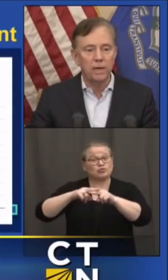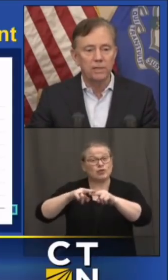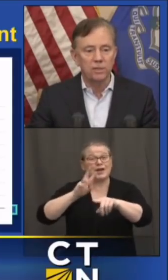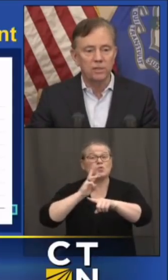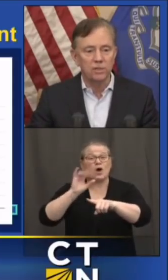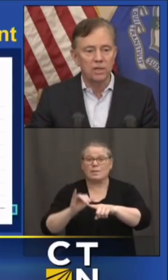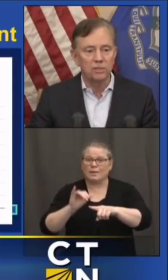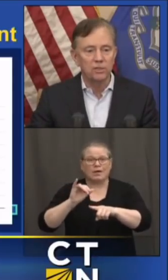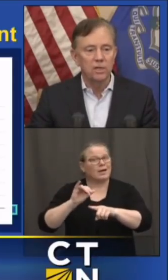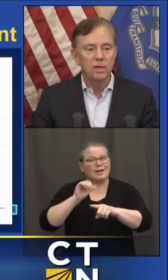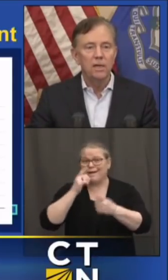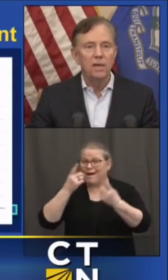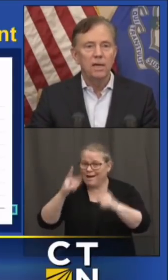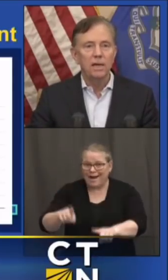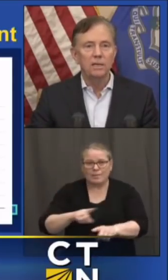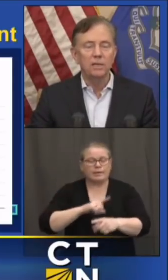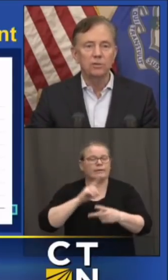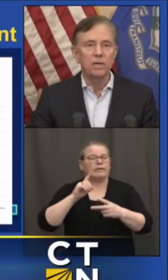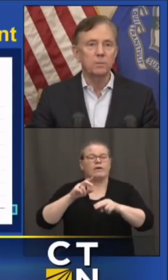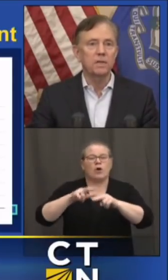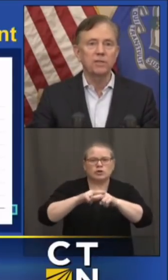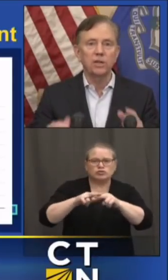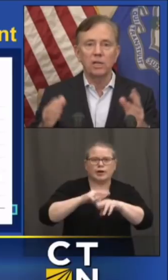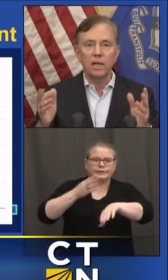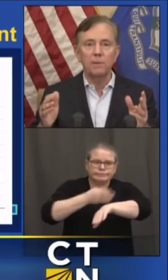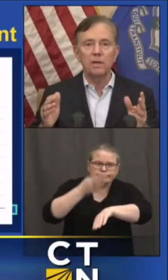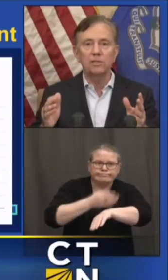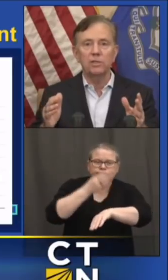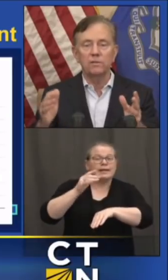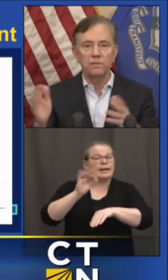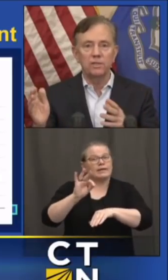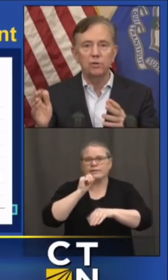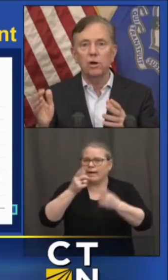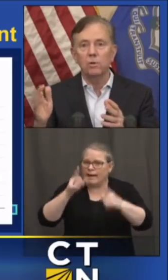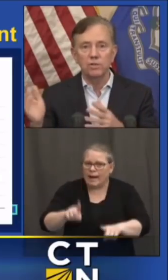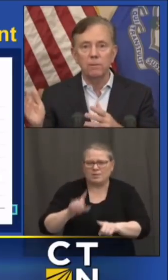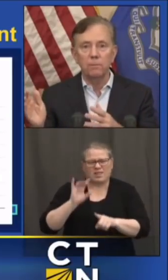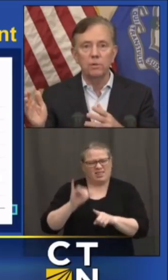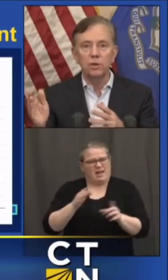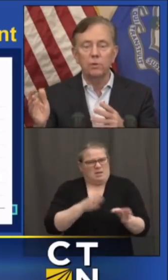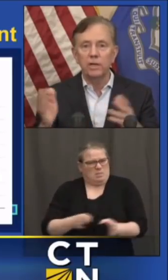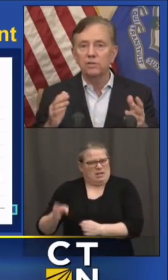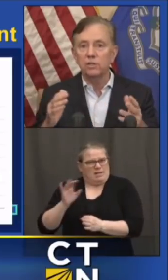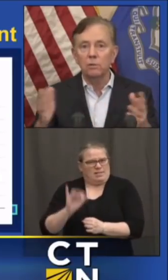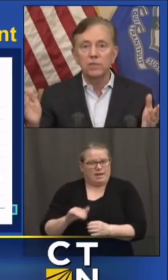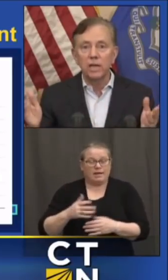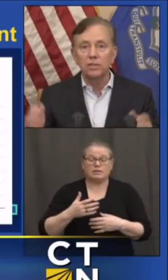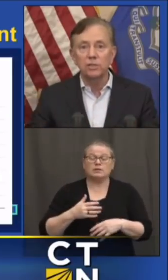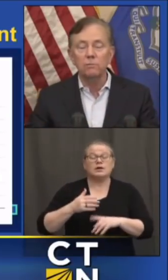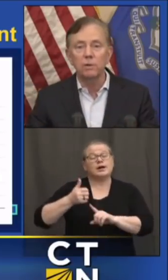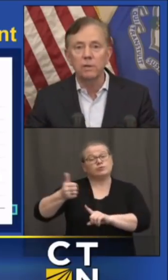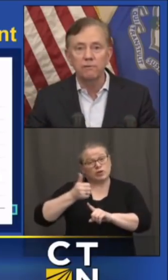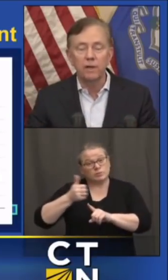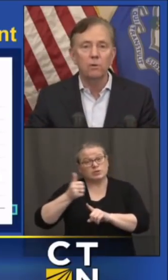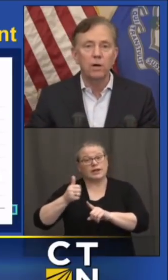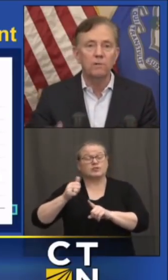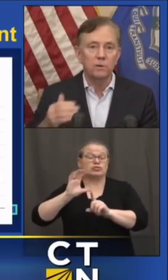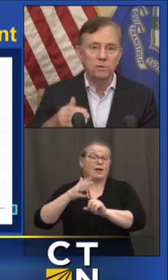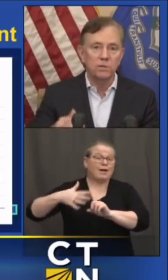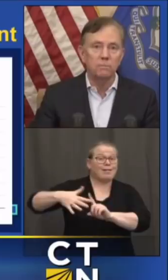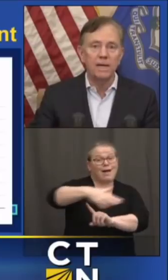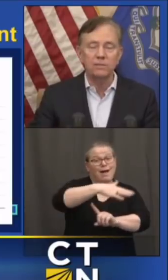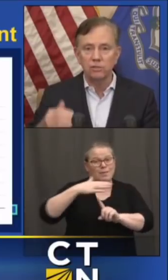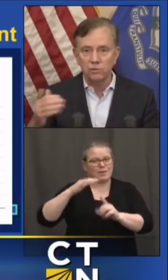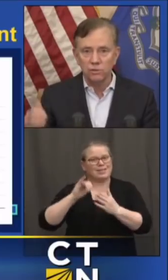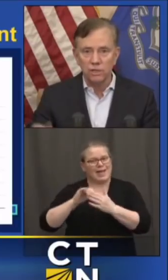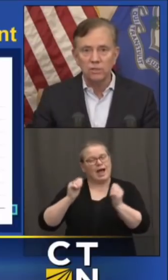our trains and the such. And the Transportation Climate Initiative, as you know, is something we're doing in association with fellow